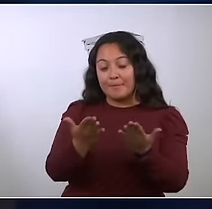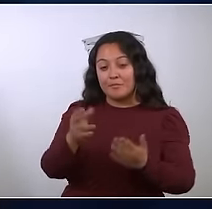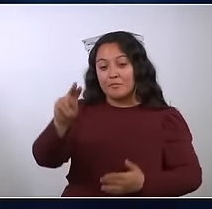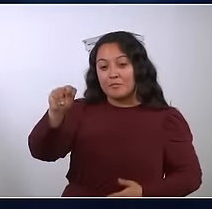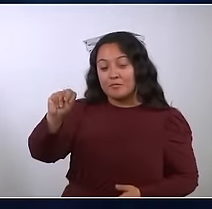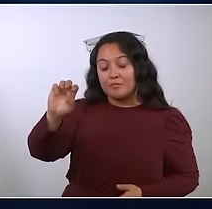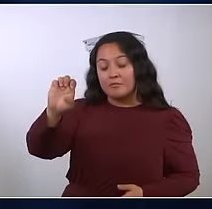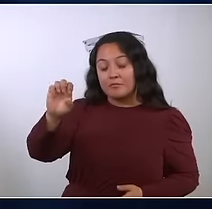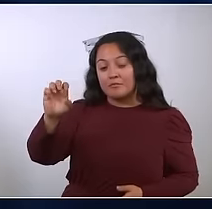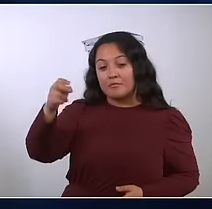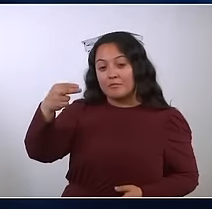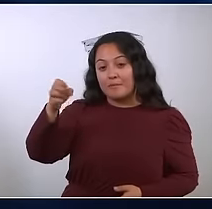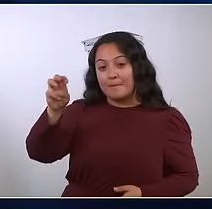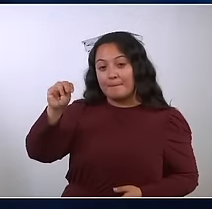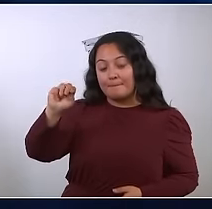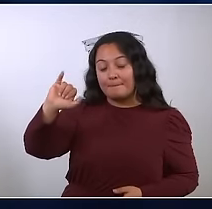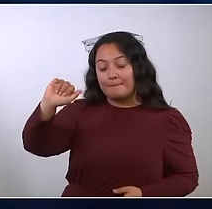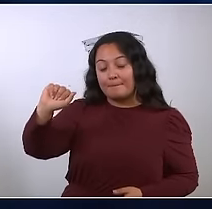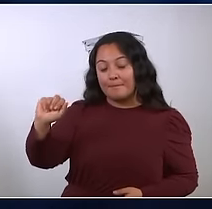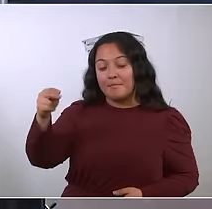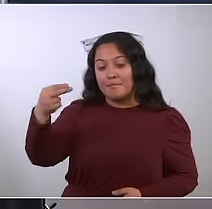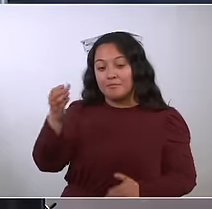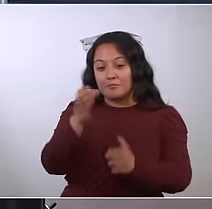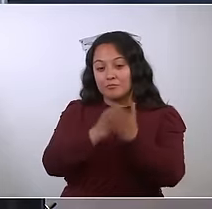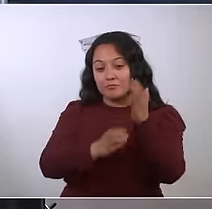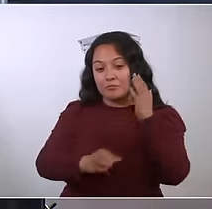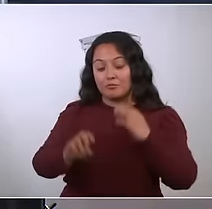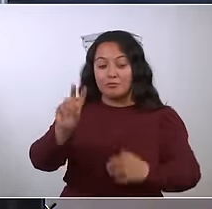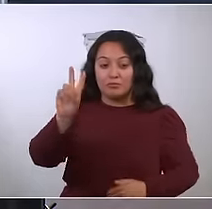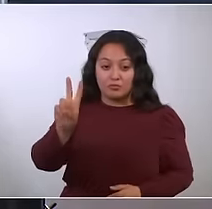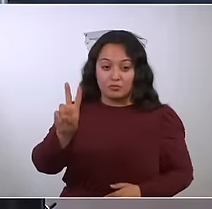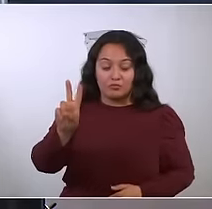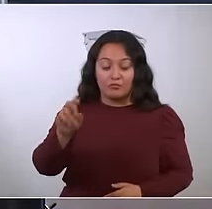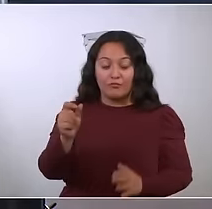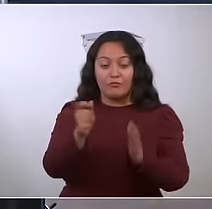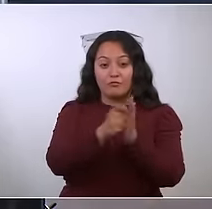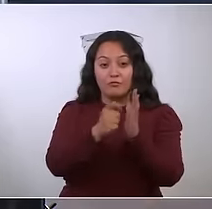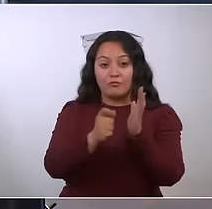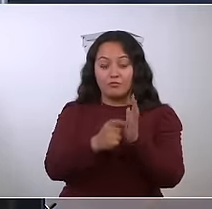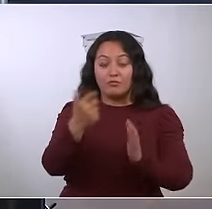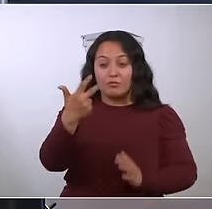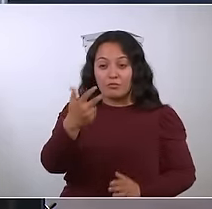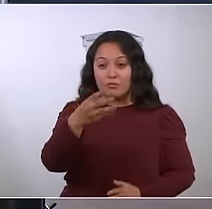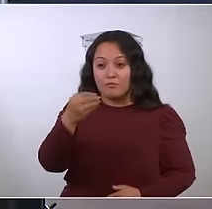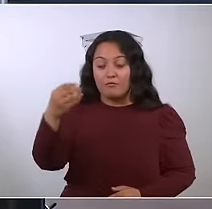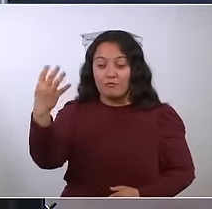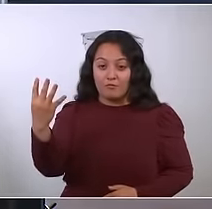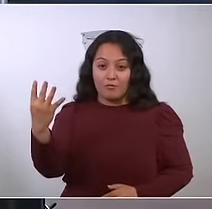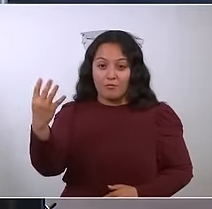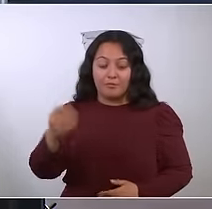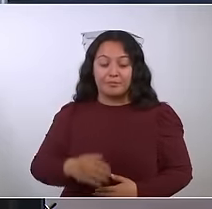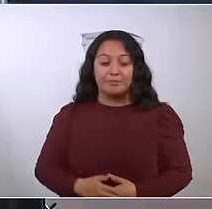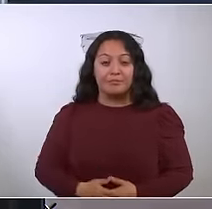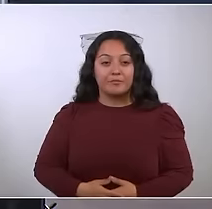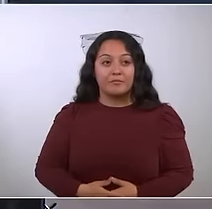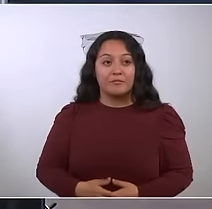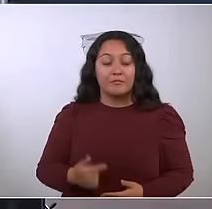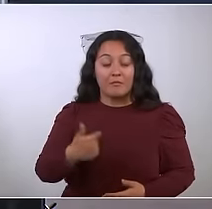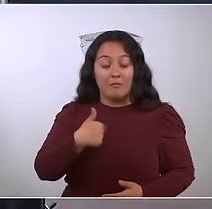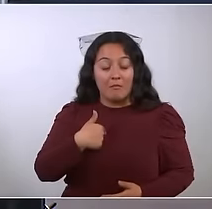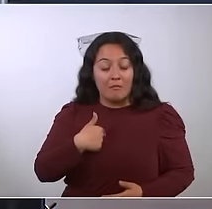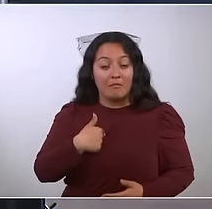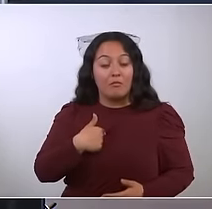al 5. Without taking any more time, I'd like to invite you to Nehemiah chapter 2, verses 3 and 4. Inicialmente iba a predicar en